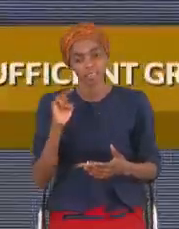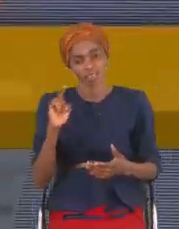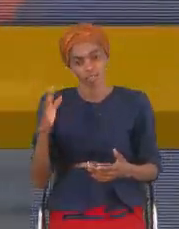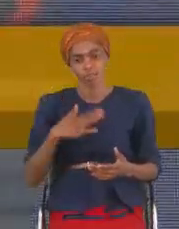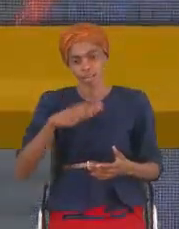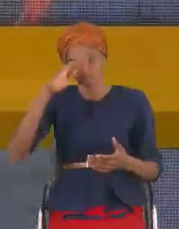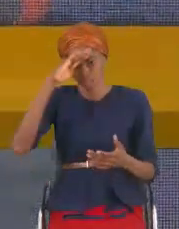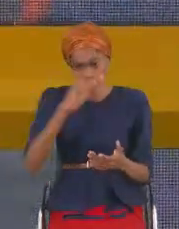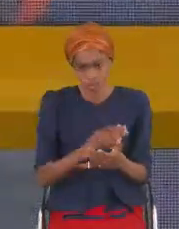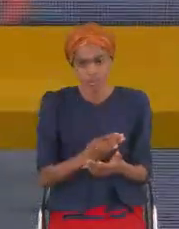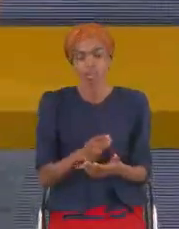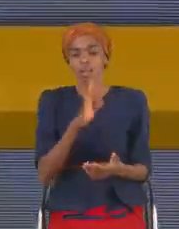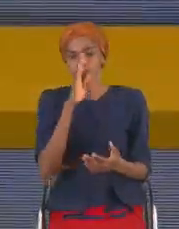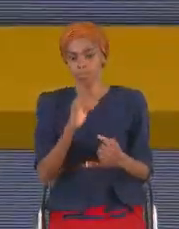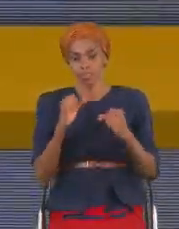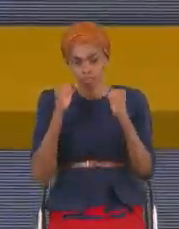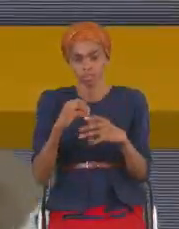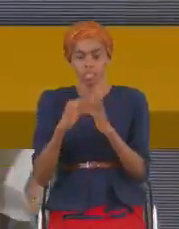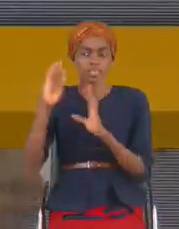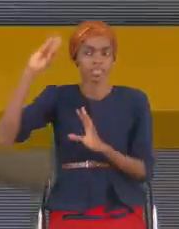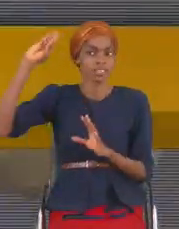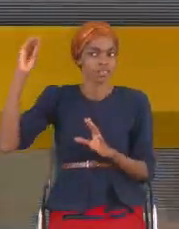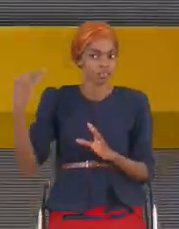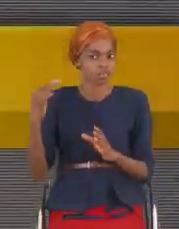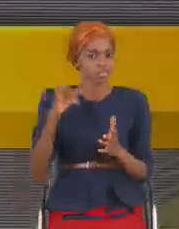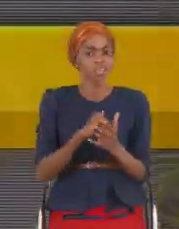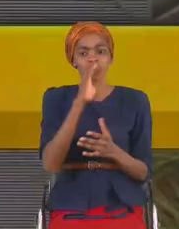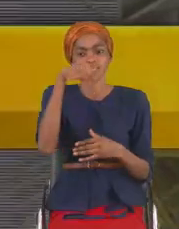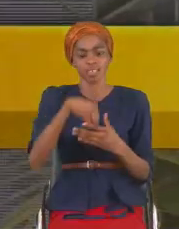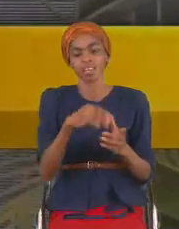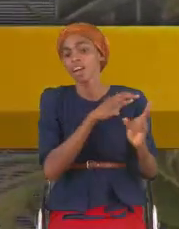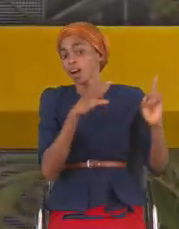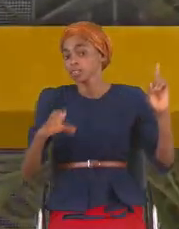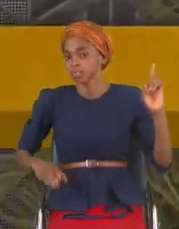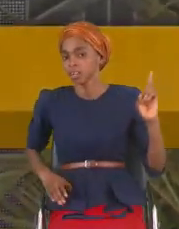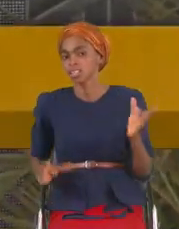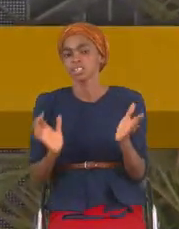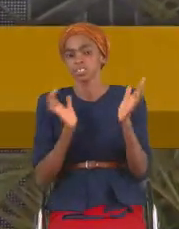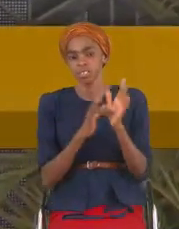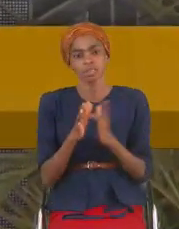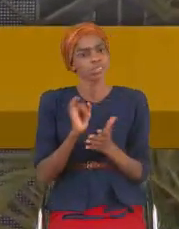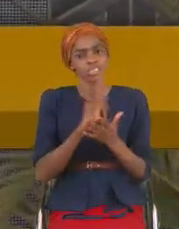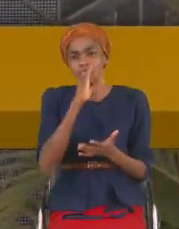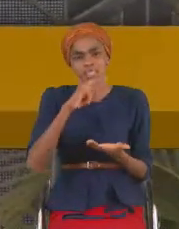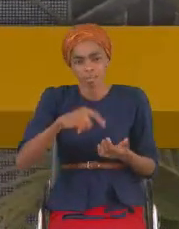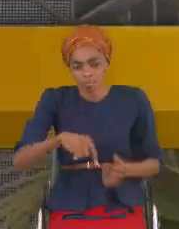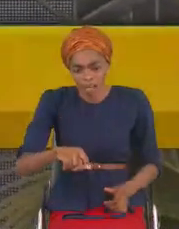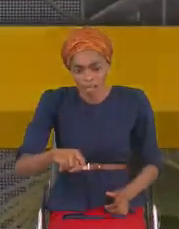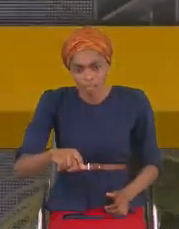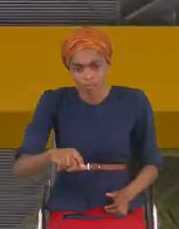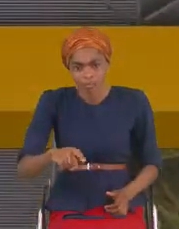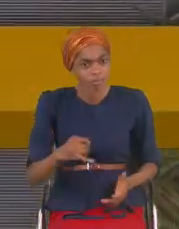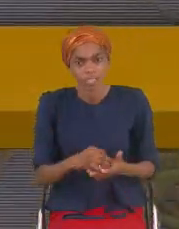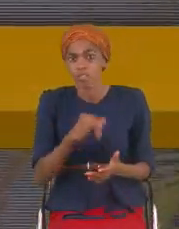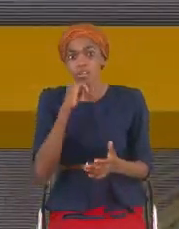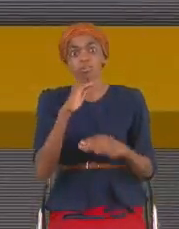be strong in the grace that is in Christ Jesus. That's the mark. I'm not depending on